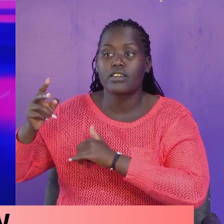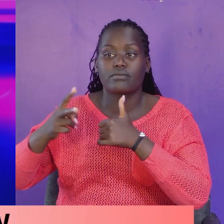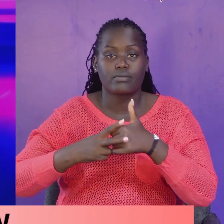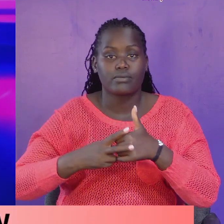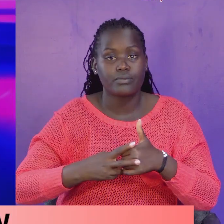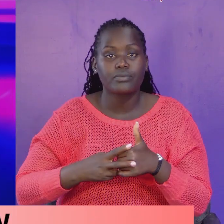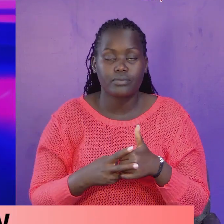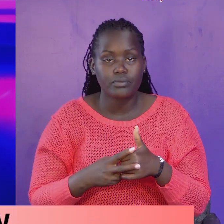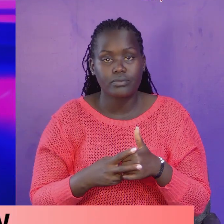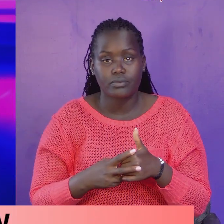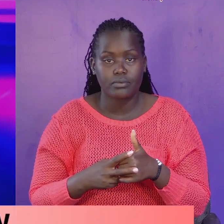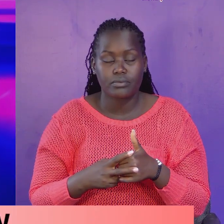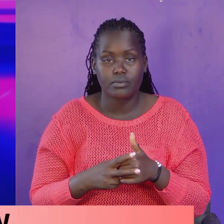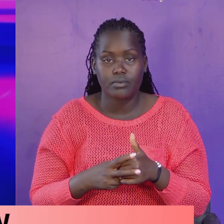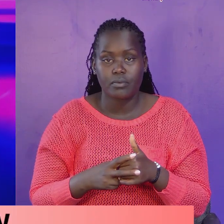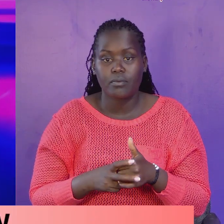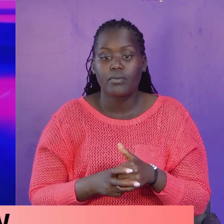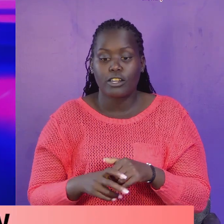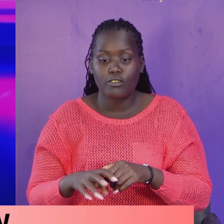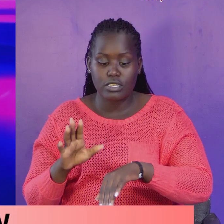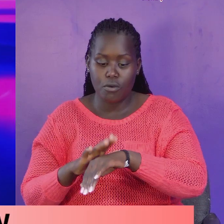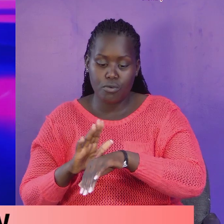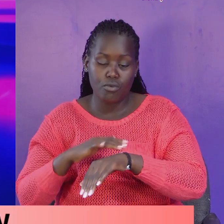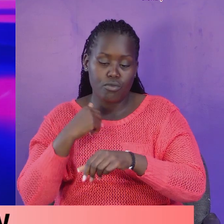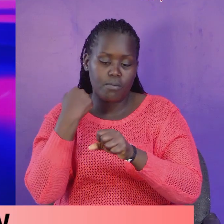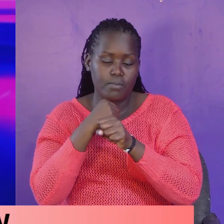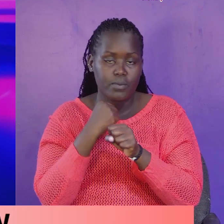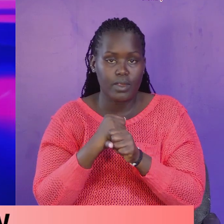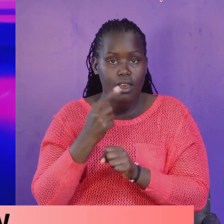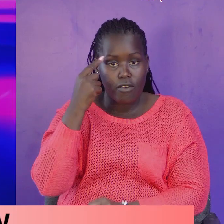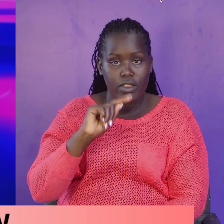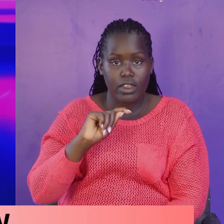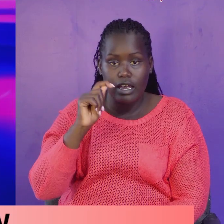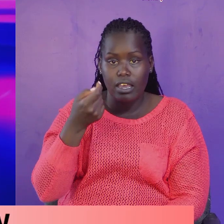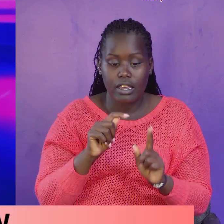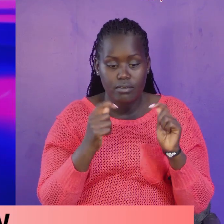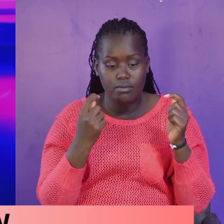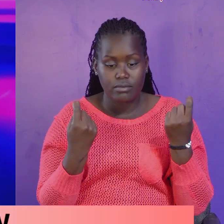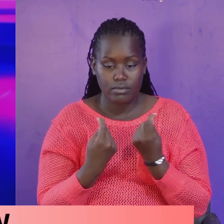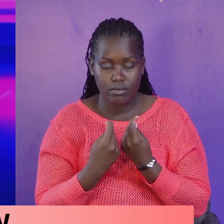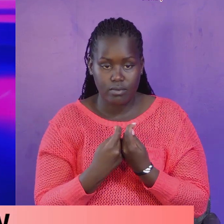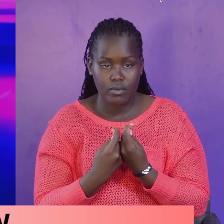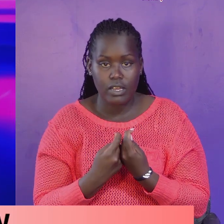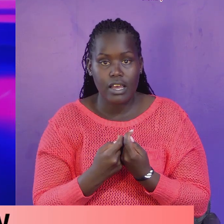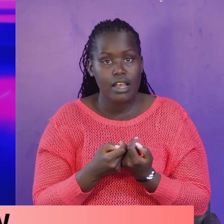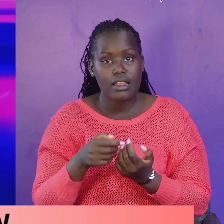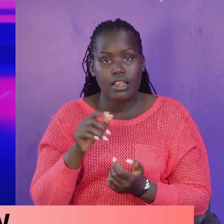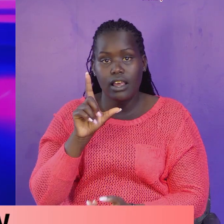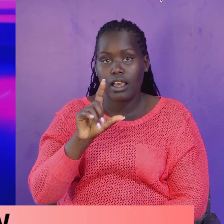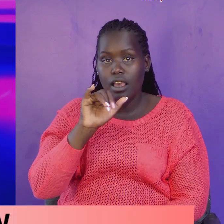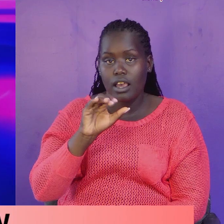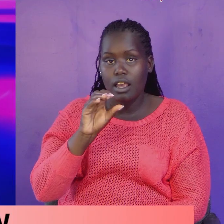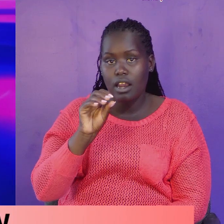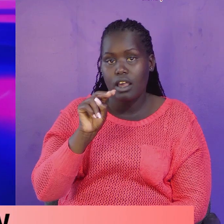It was an impressive performance for the Kenyan teams. The Lionesses,